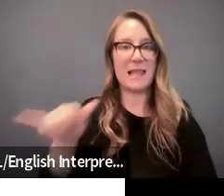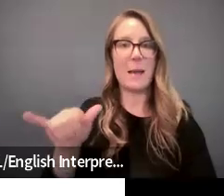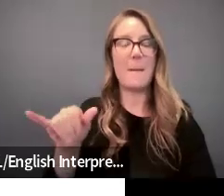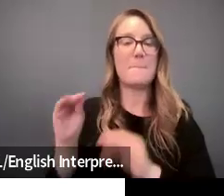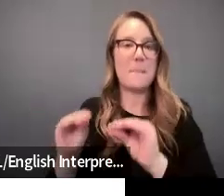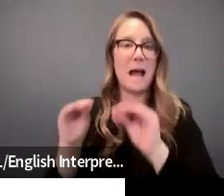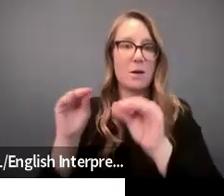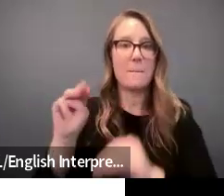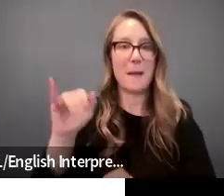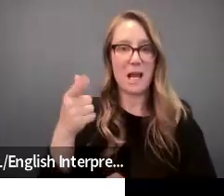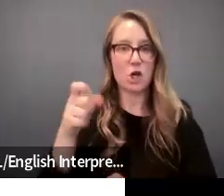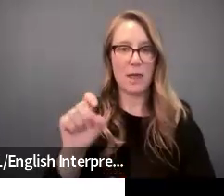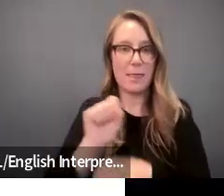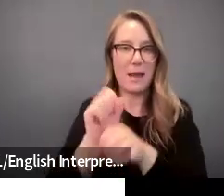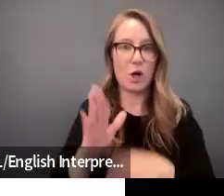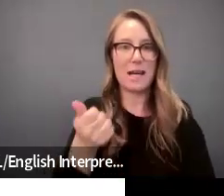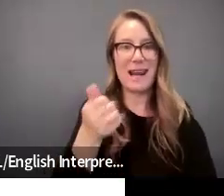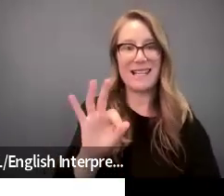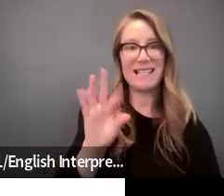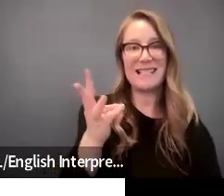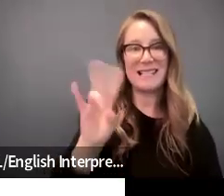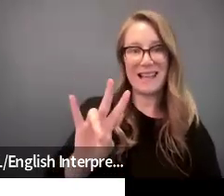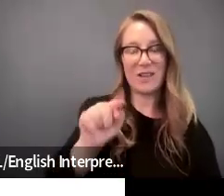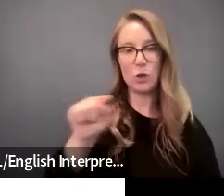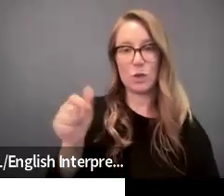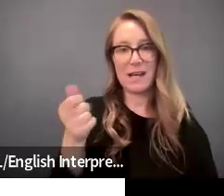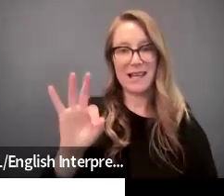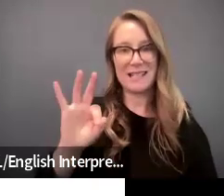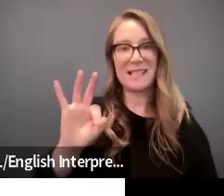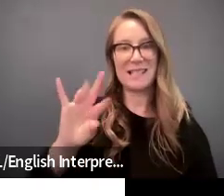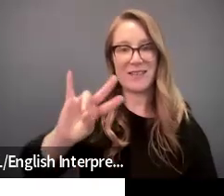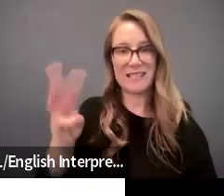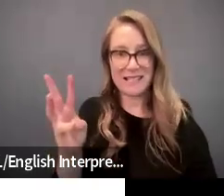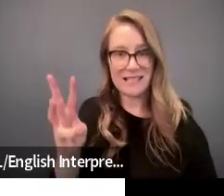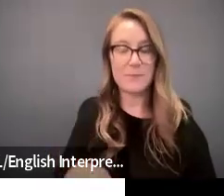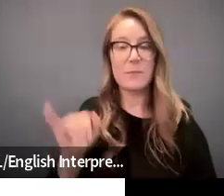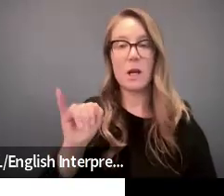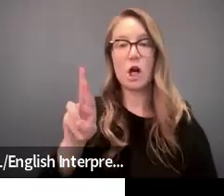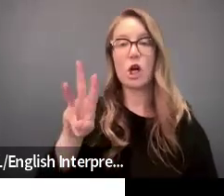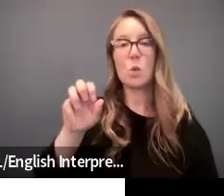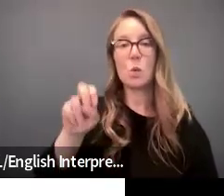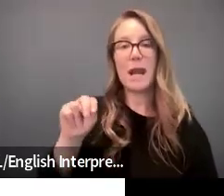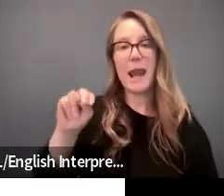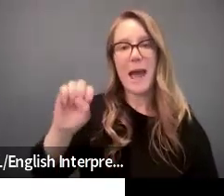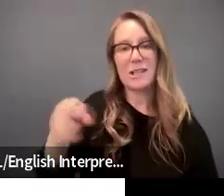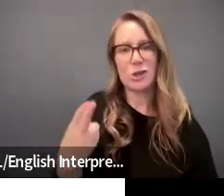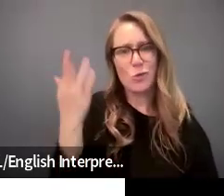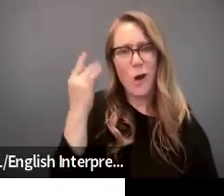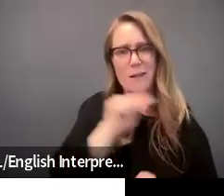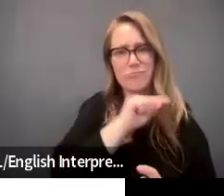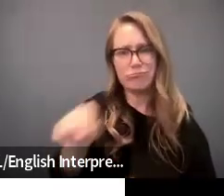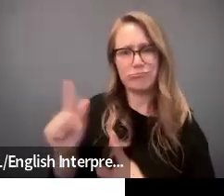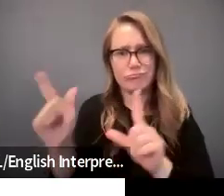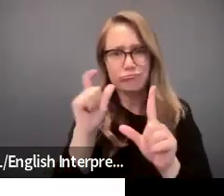from 1967 to 1976. And what drew Erwin Nash to come take pictures of